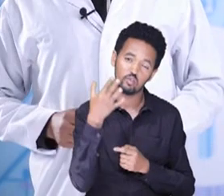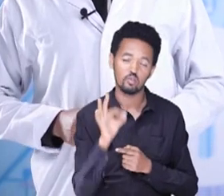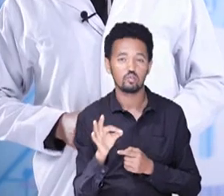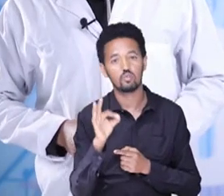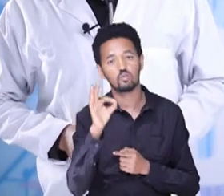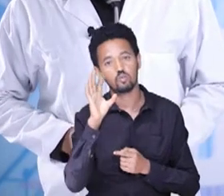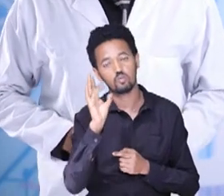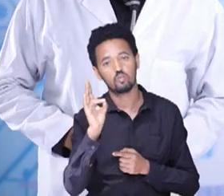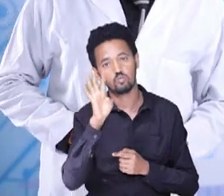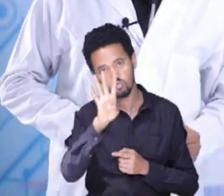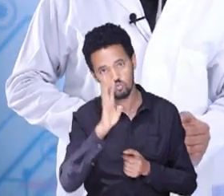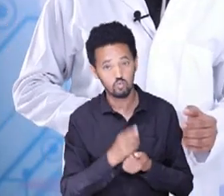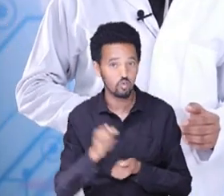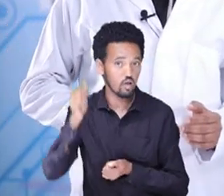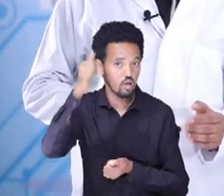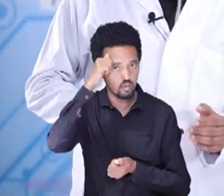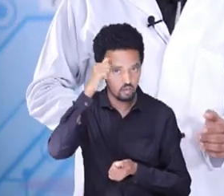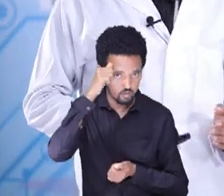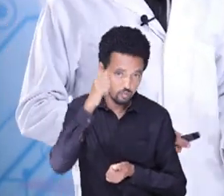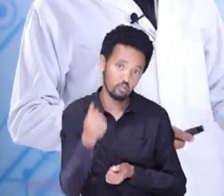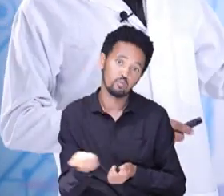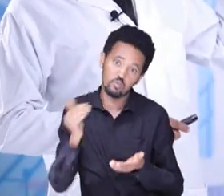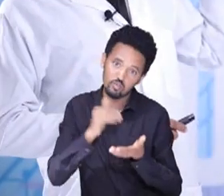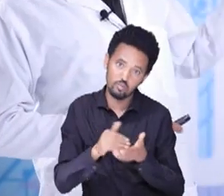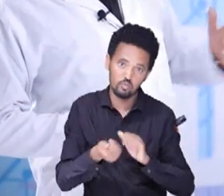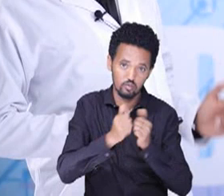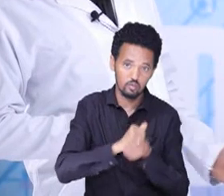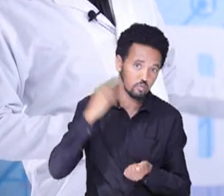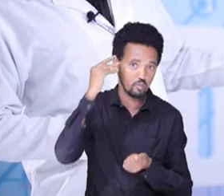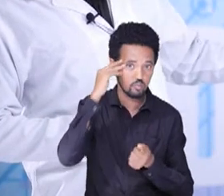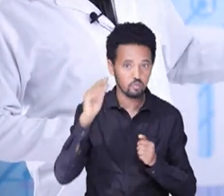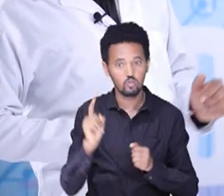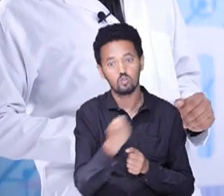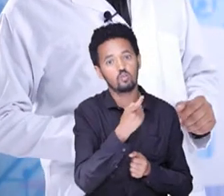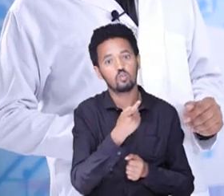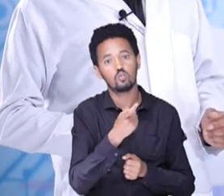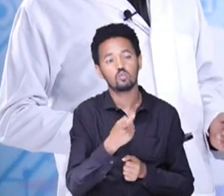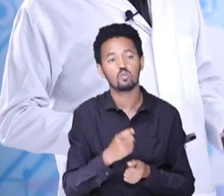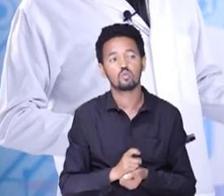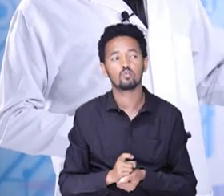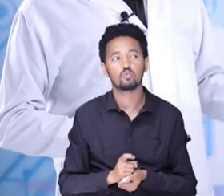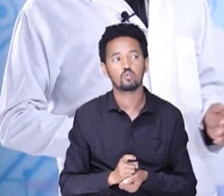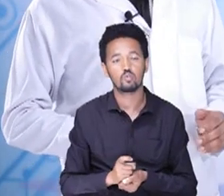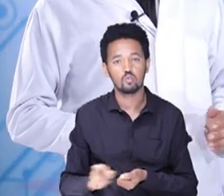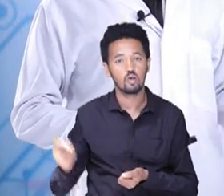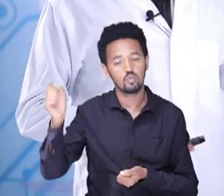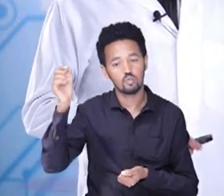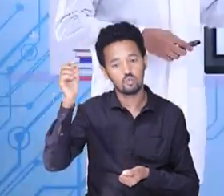1974, Aklilu Habtold was the prime minister. The other one, Asrat Kasa, the son